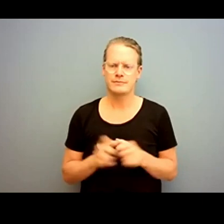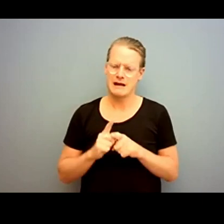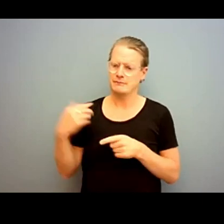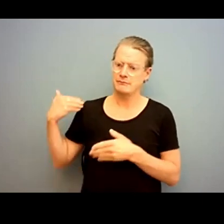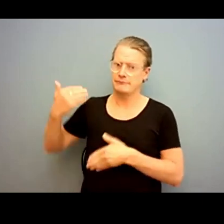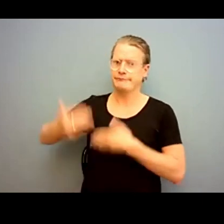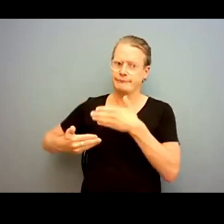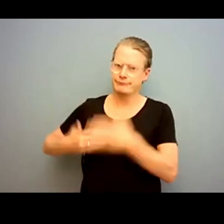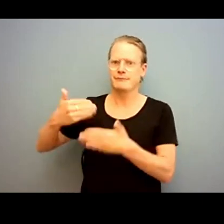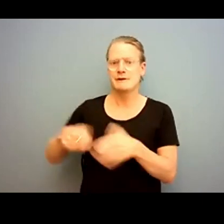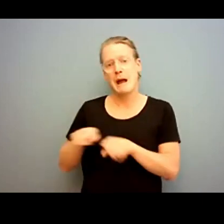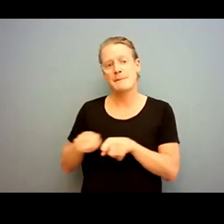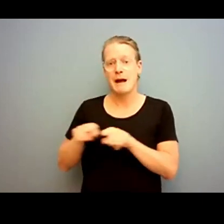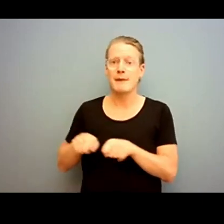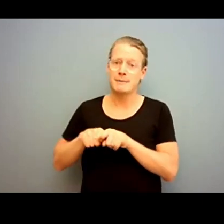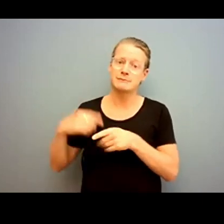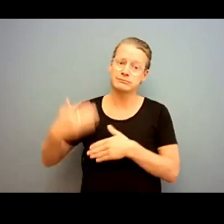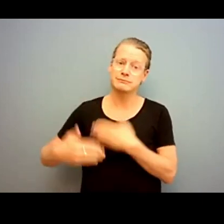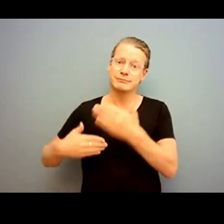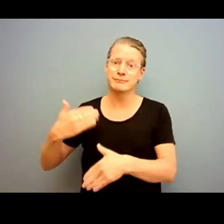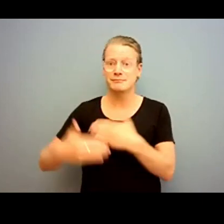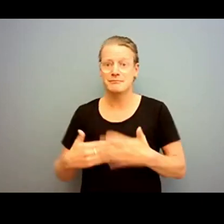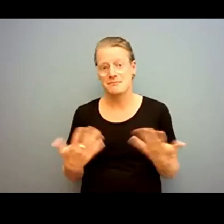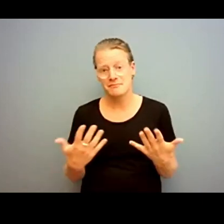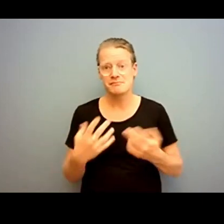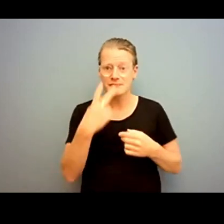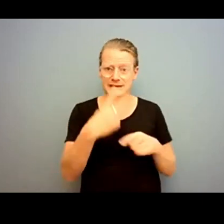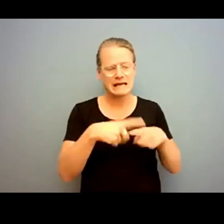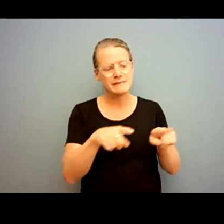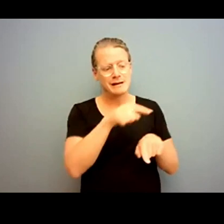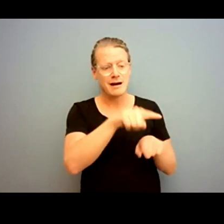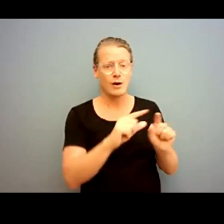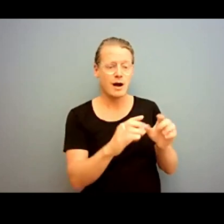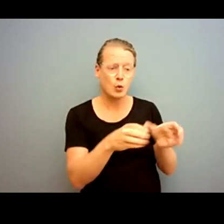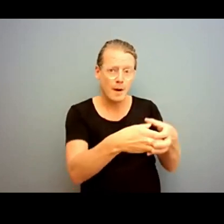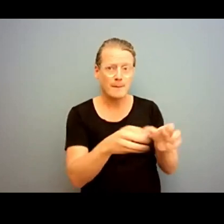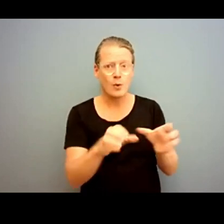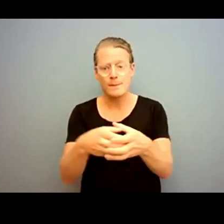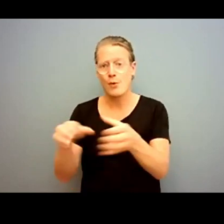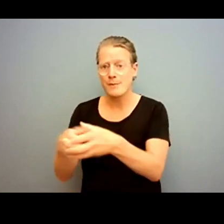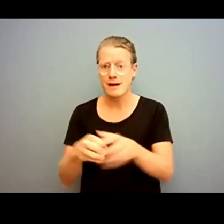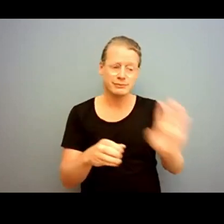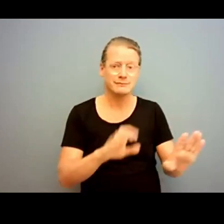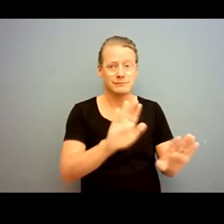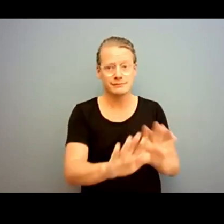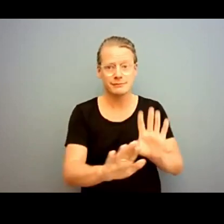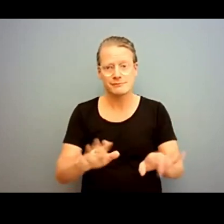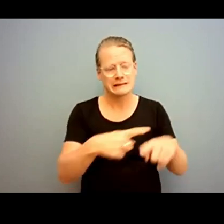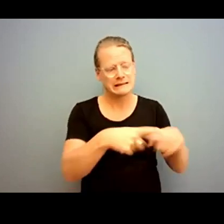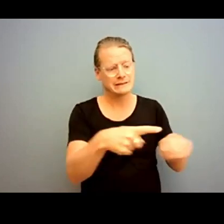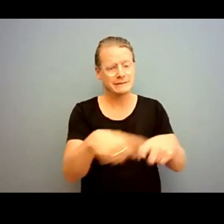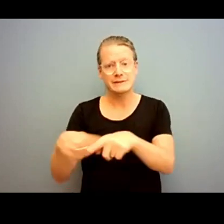the effect that difference of treatment or discrimination had to pivot on one clear